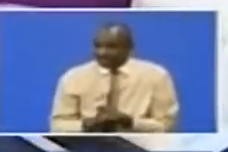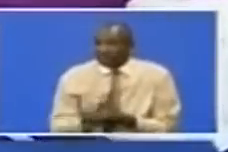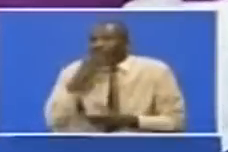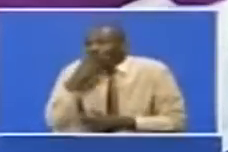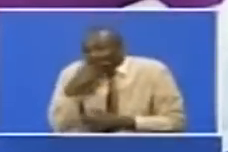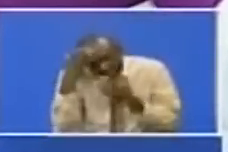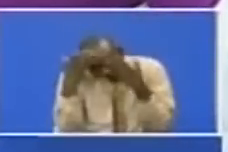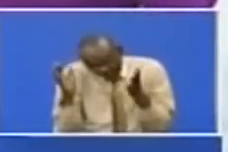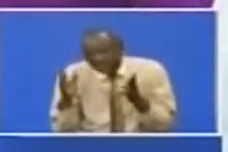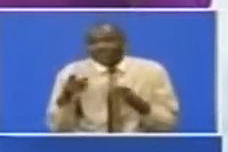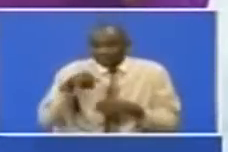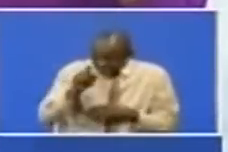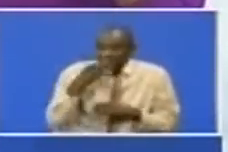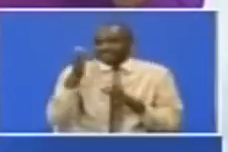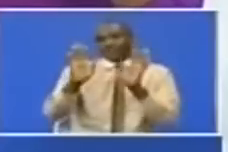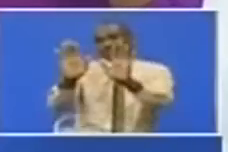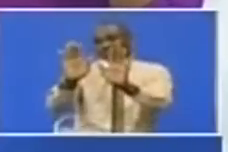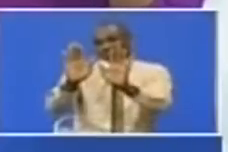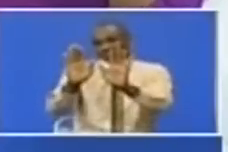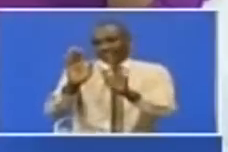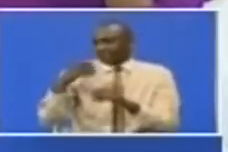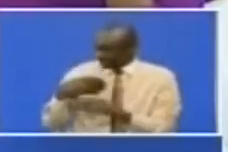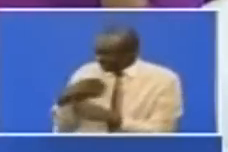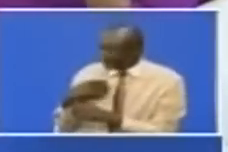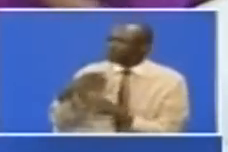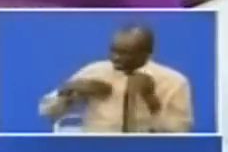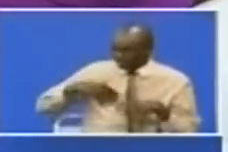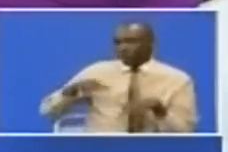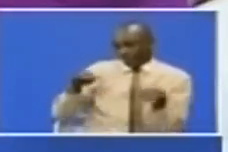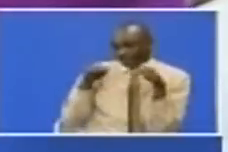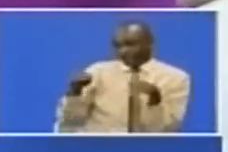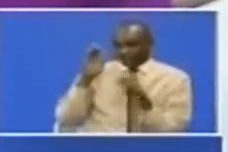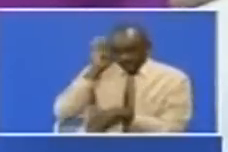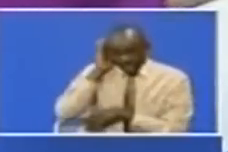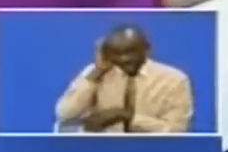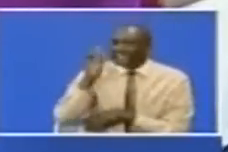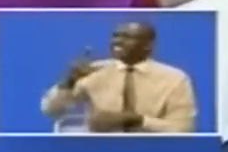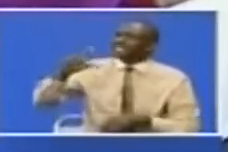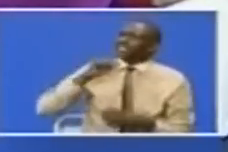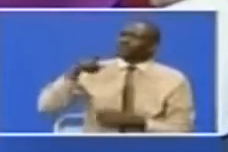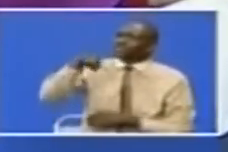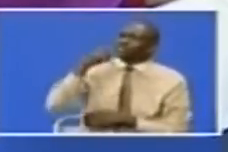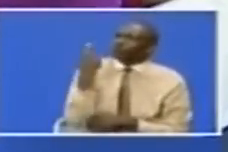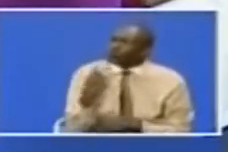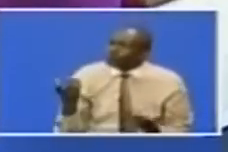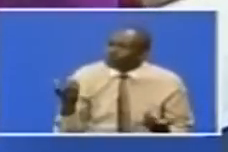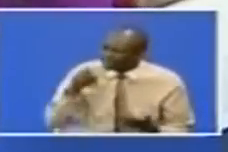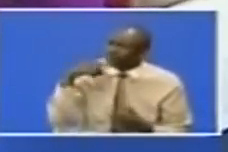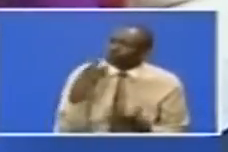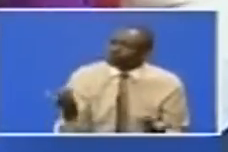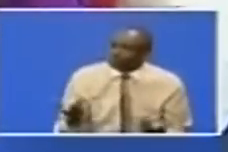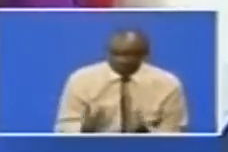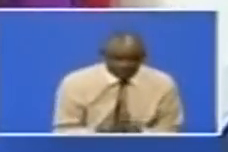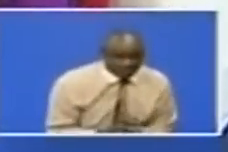I wonder why. But before we even get to that question, because I know that one many people are waiting to mm-hmm. hear. So tell us, who is Reverend Lissy